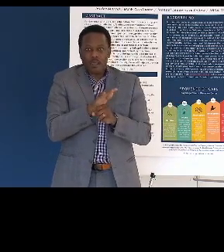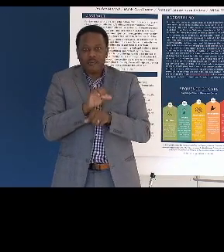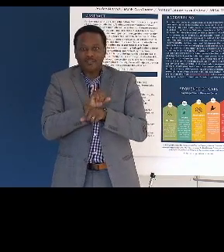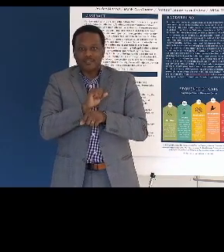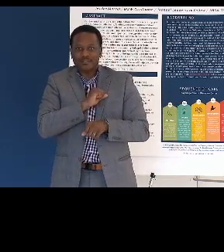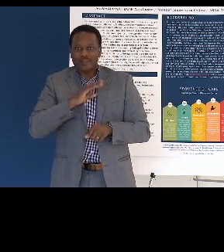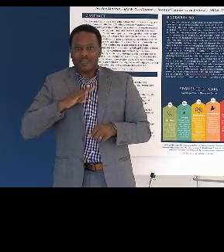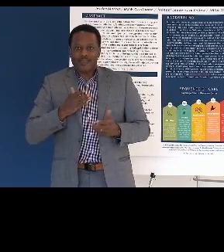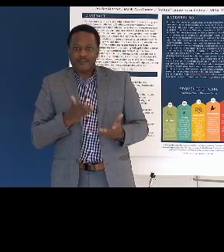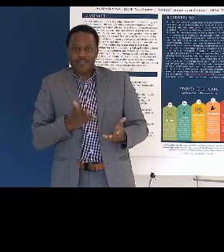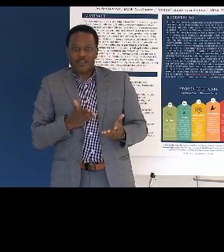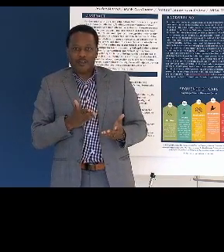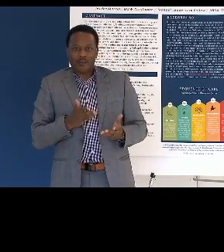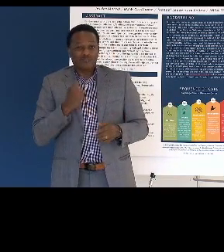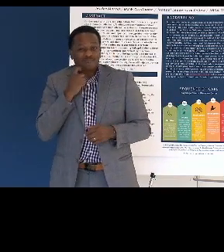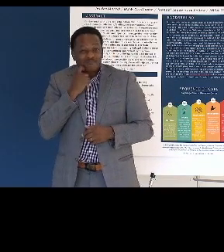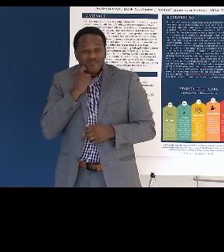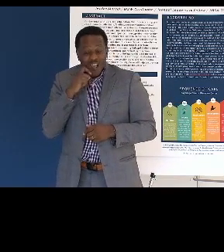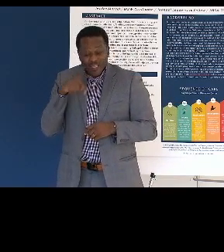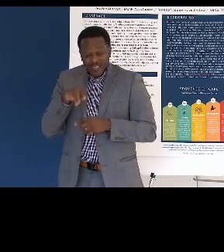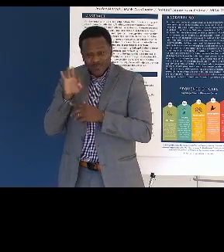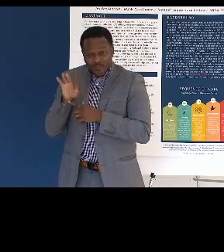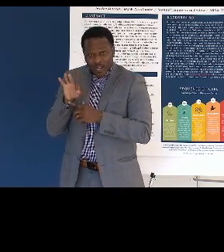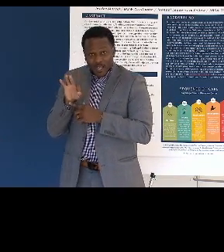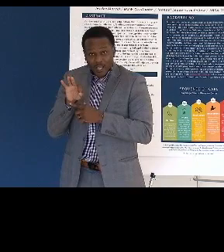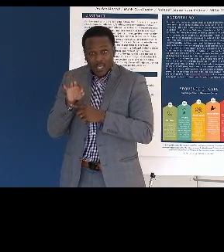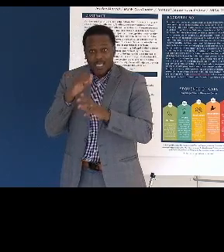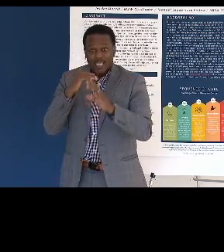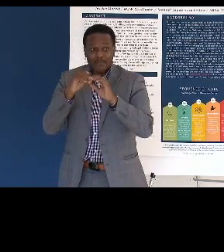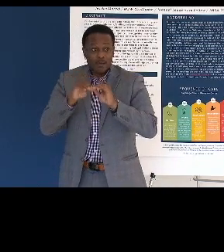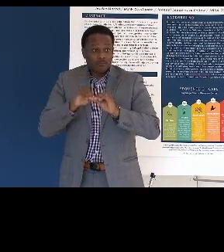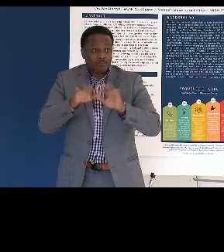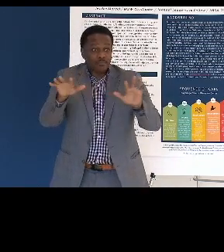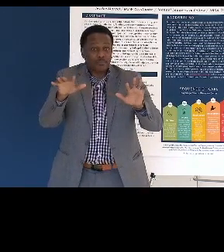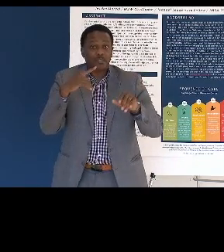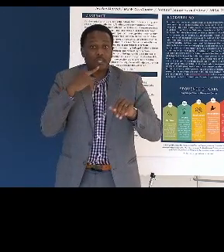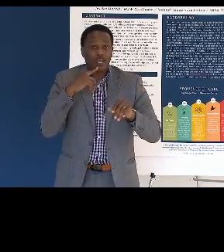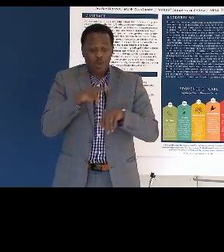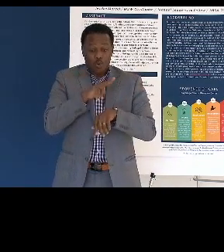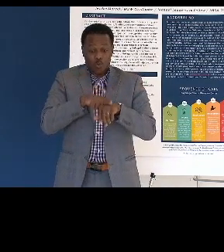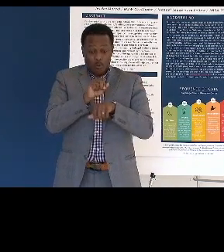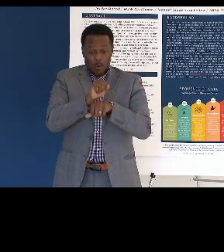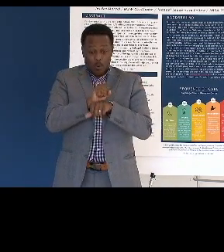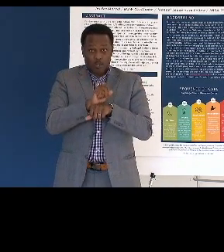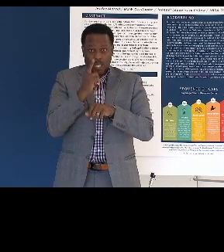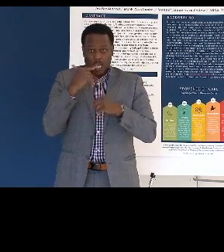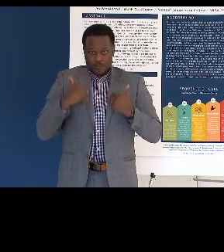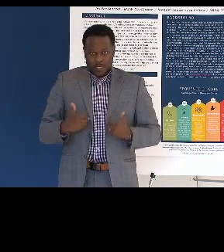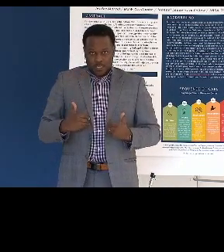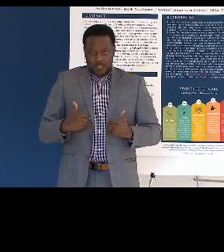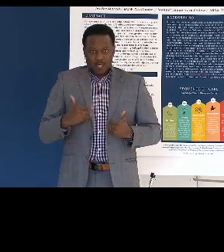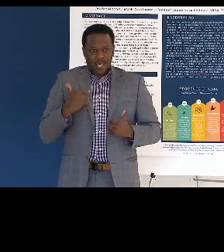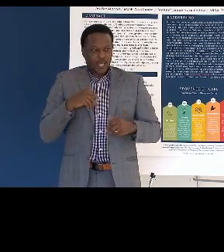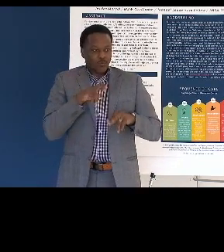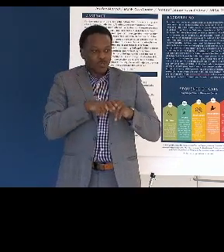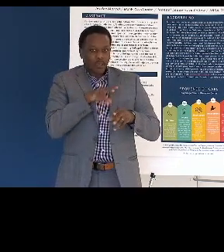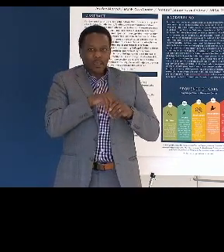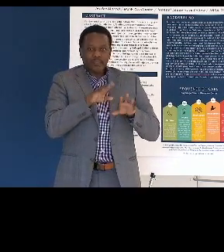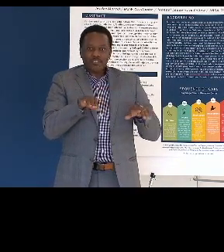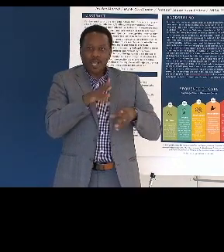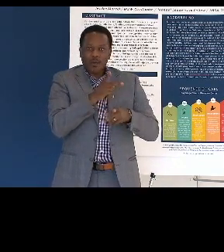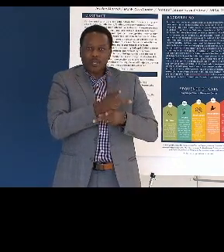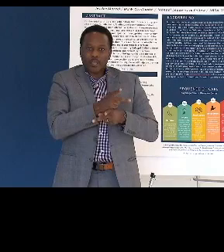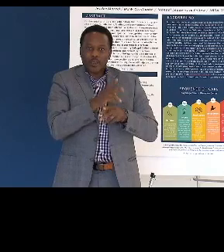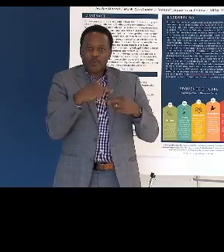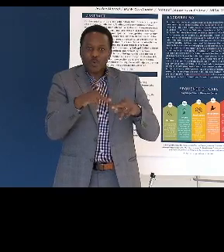Friday, they sent an email out that regular workers, such as myself, have to sit in the child care room for 2